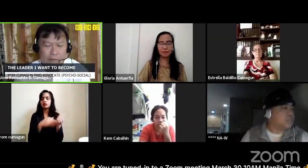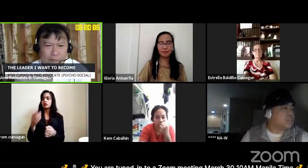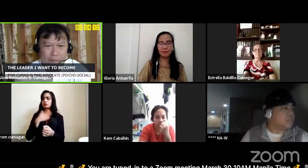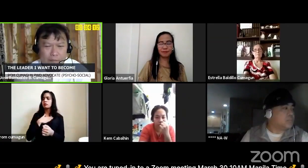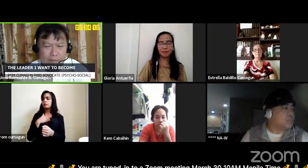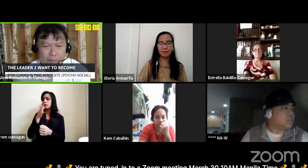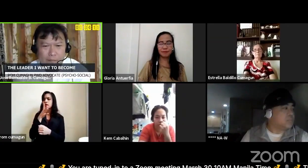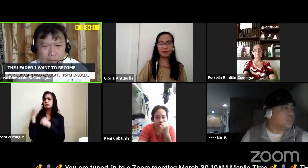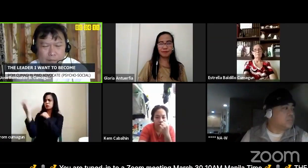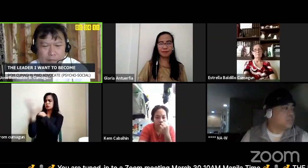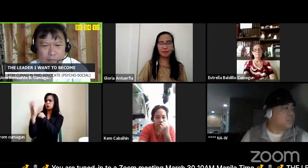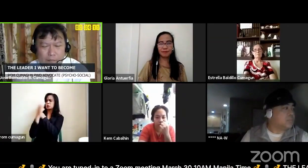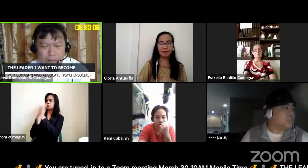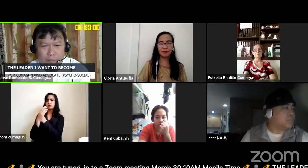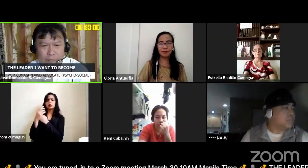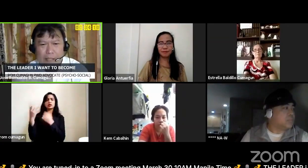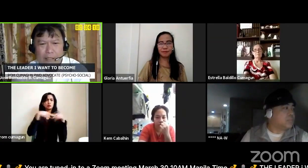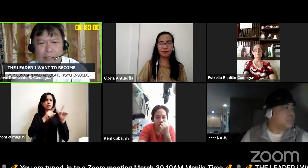the doctor,